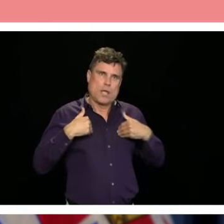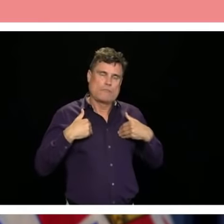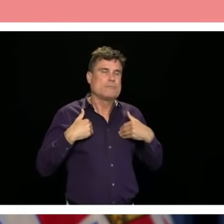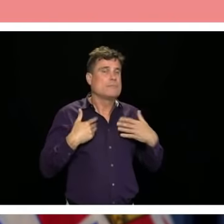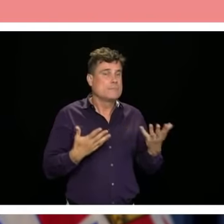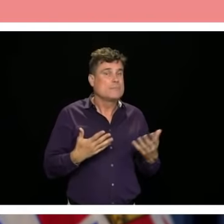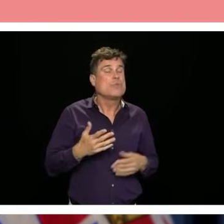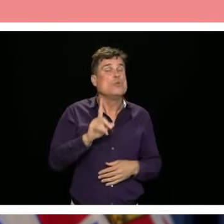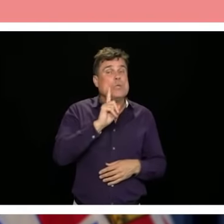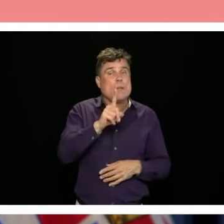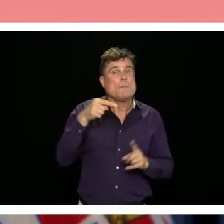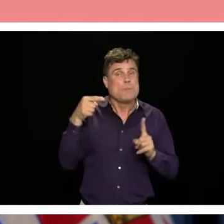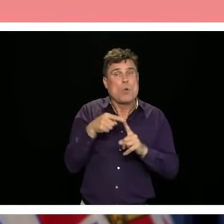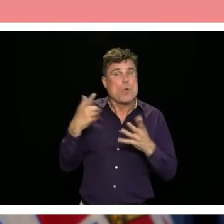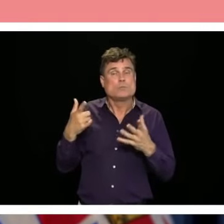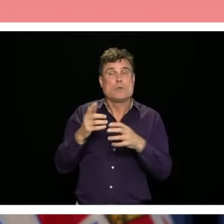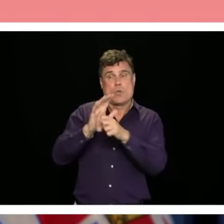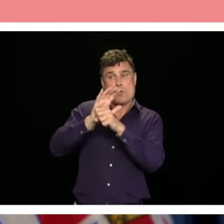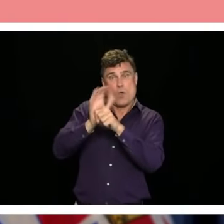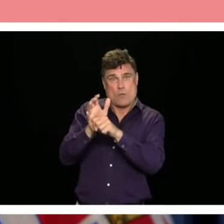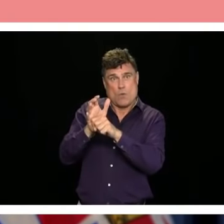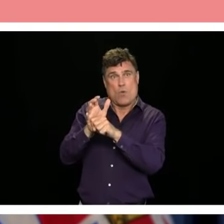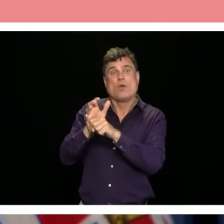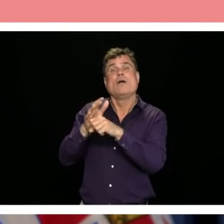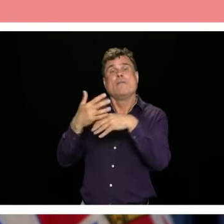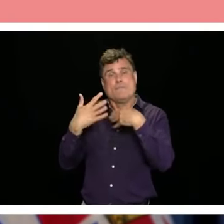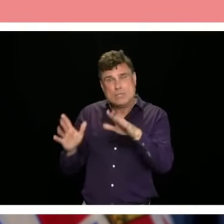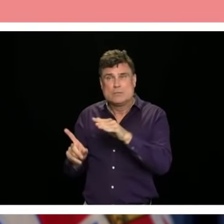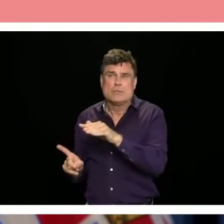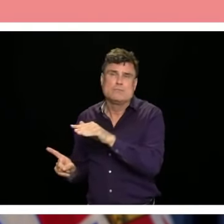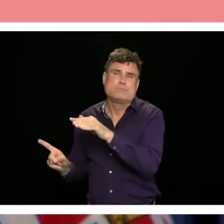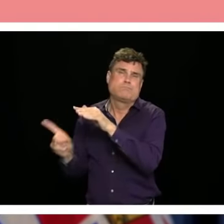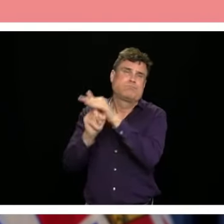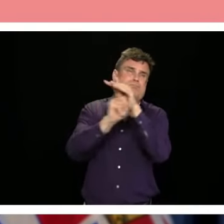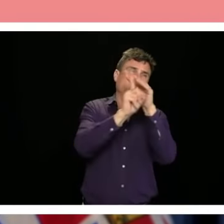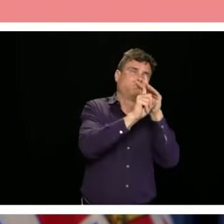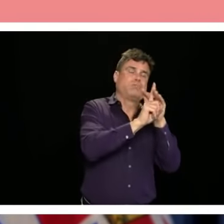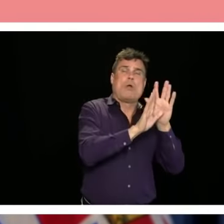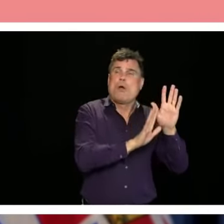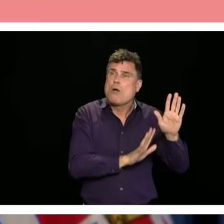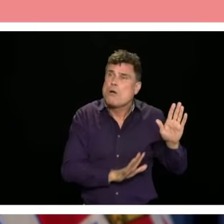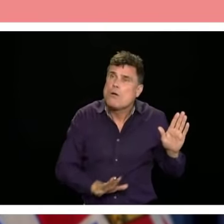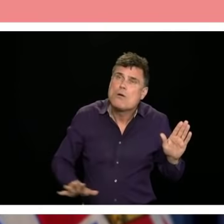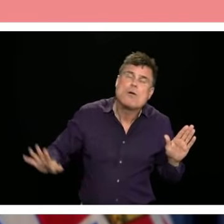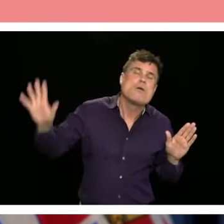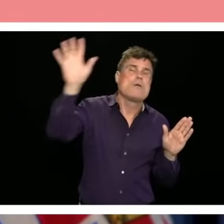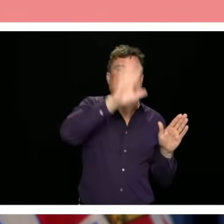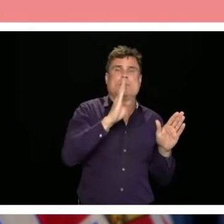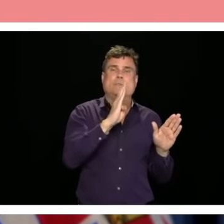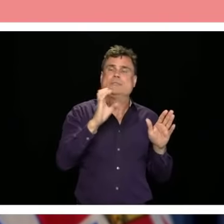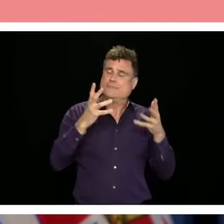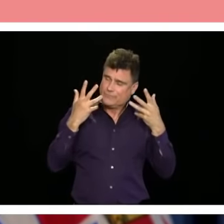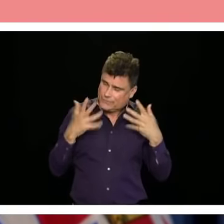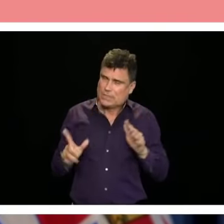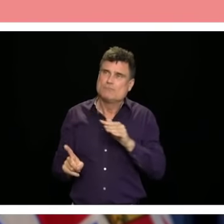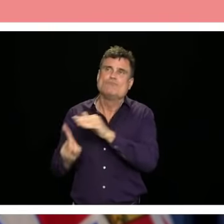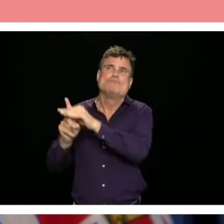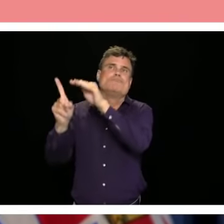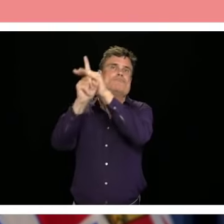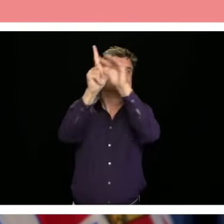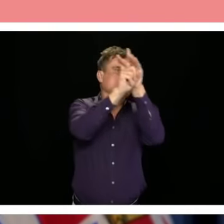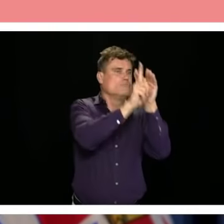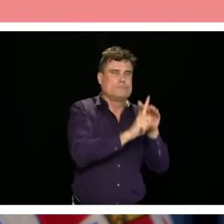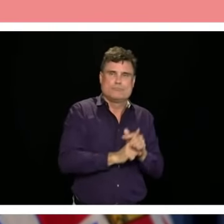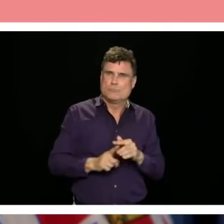on Vancouver Island, but also around the province. So, I've been saying this many times. We cannot say that